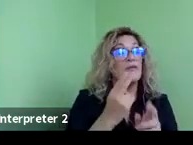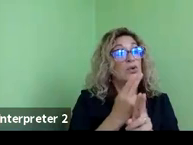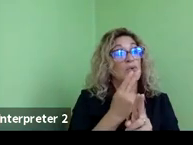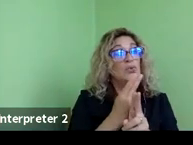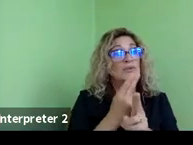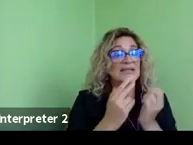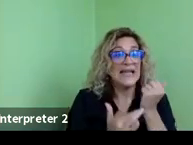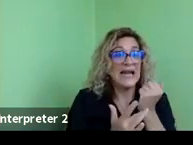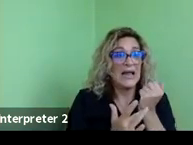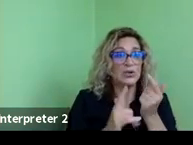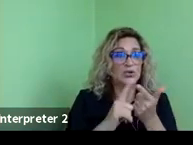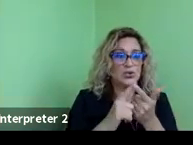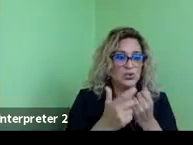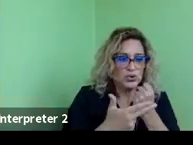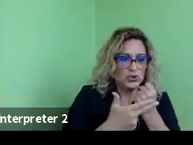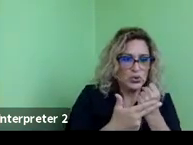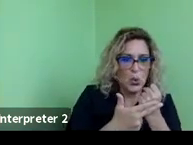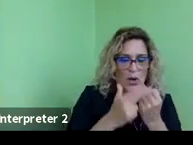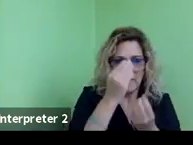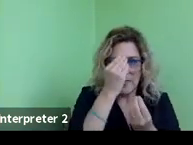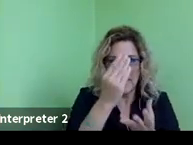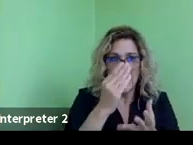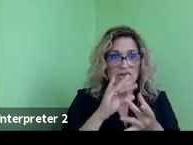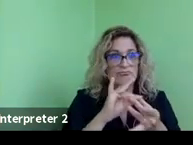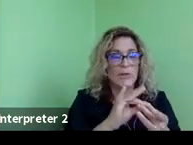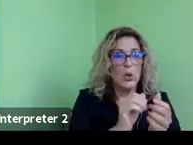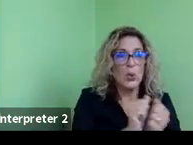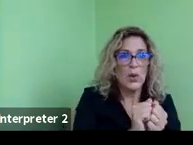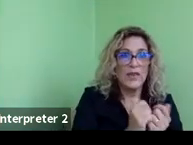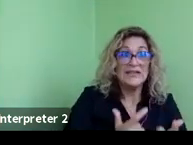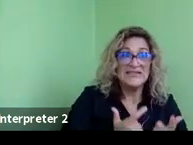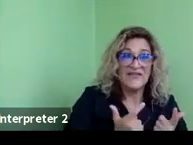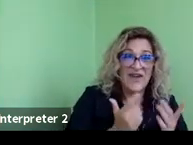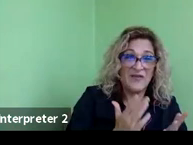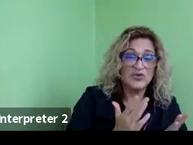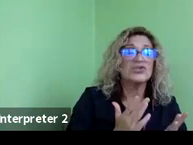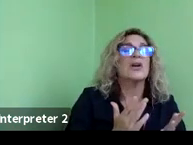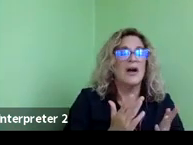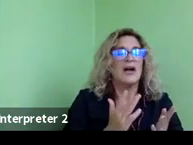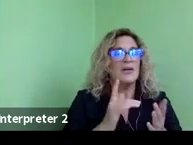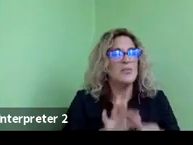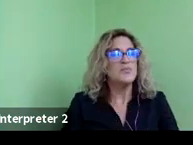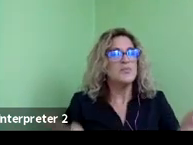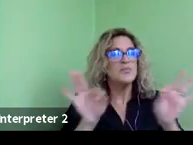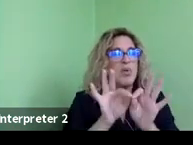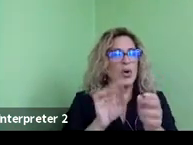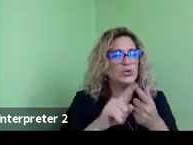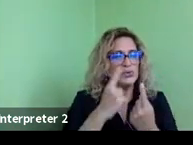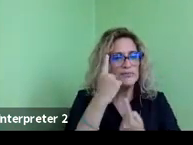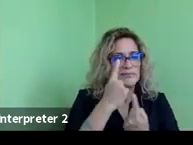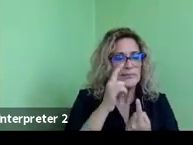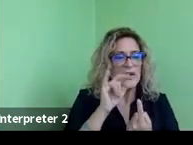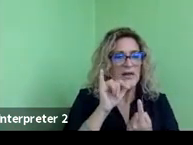to communicate with survivors, it's really important to think through these questions and follow these best